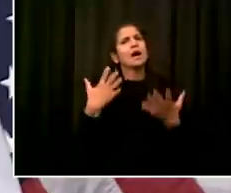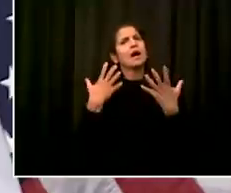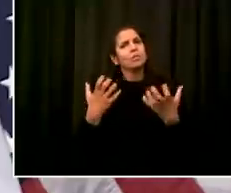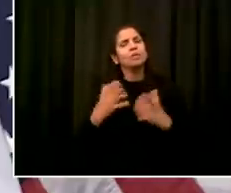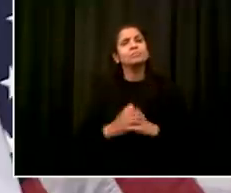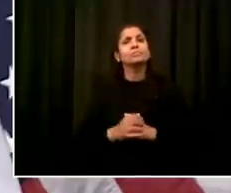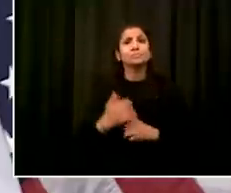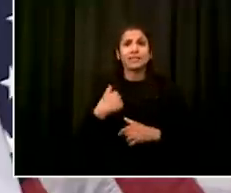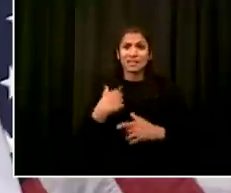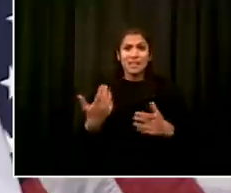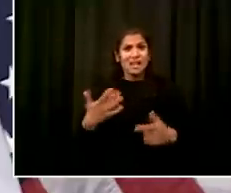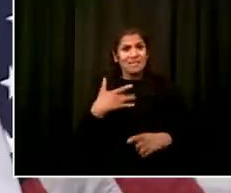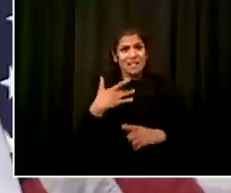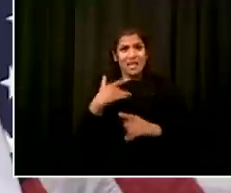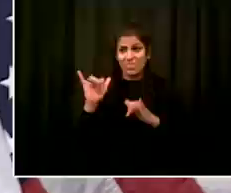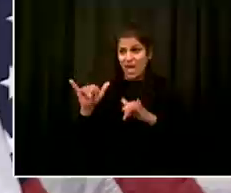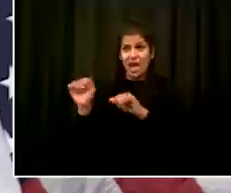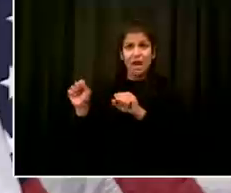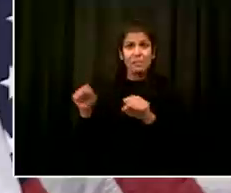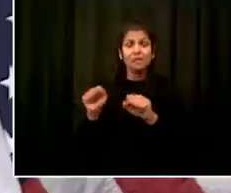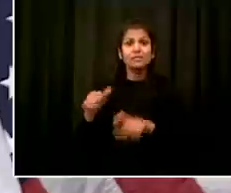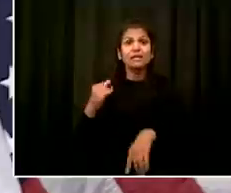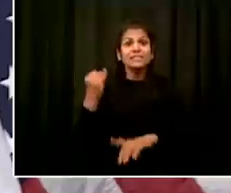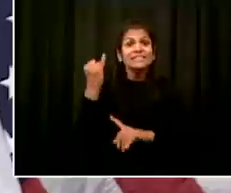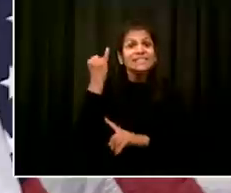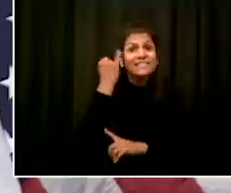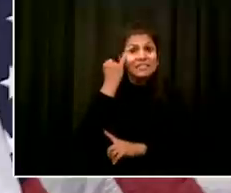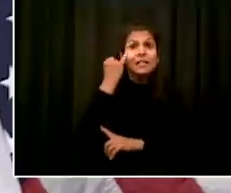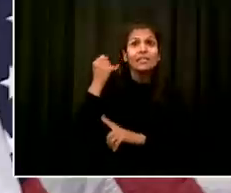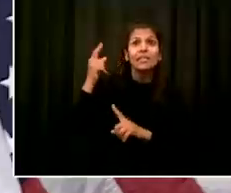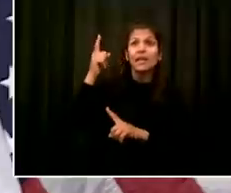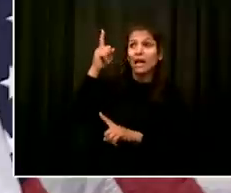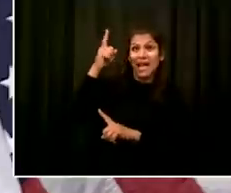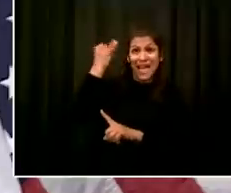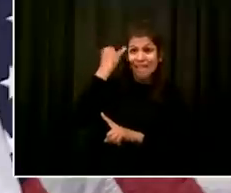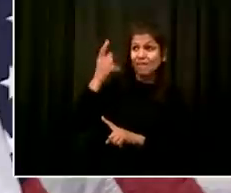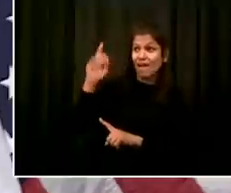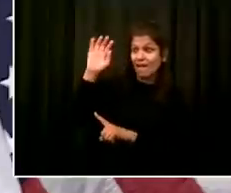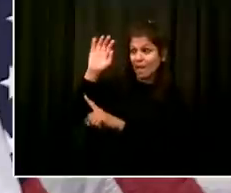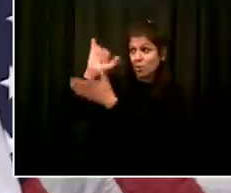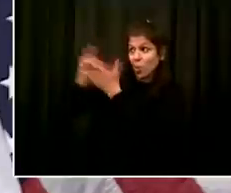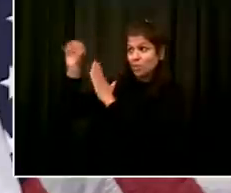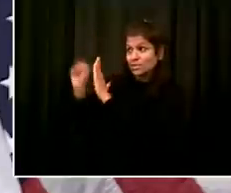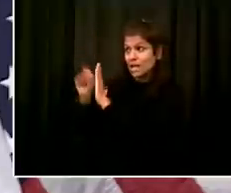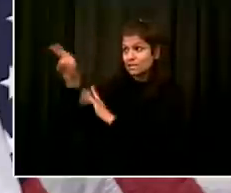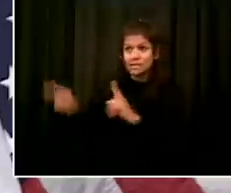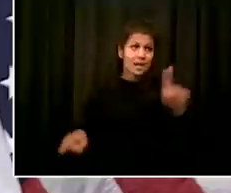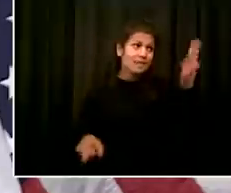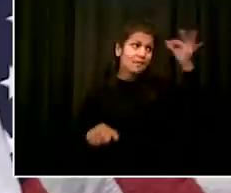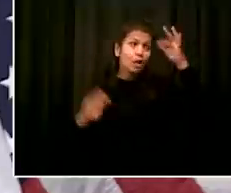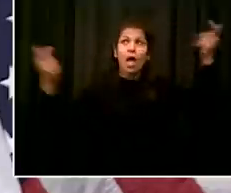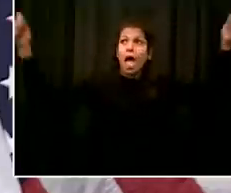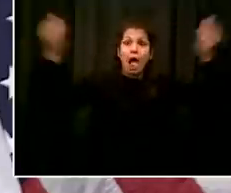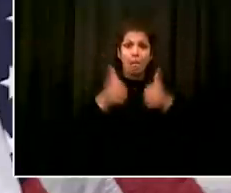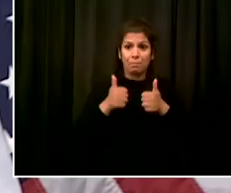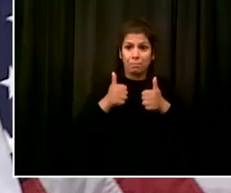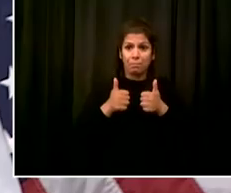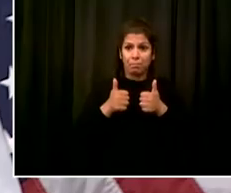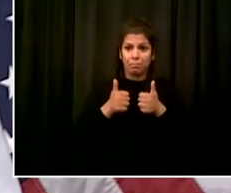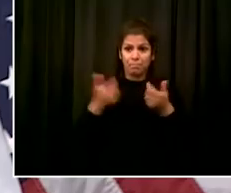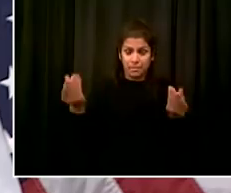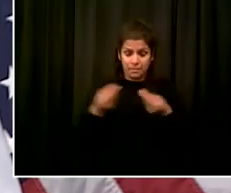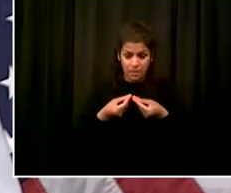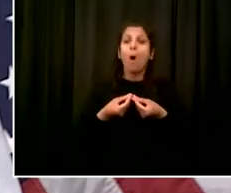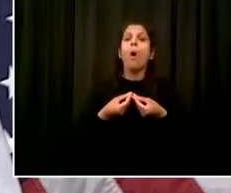believing in New York City, believing in our people, believing in the NYPD. I also believe in community leadership. One of the things you've seen the last few days is community leadership coming